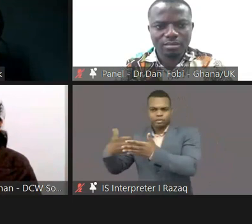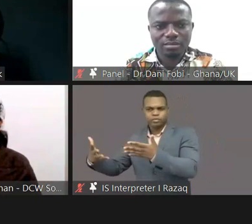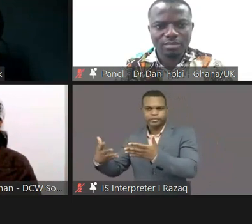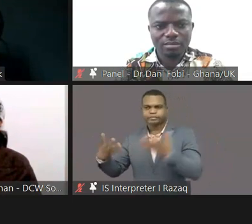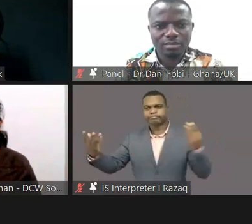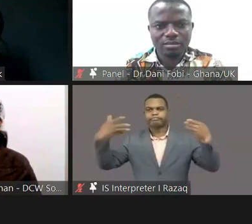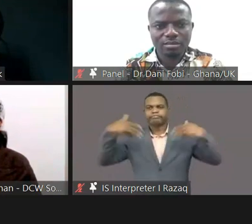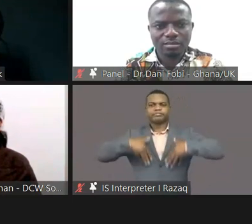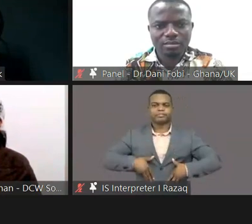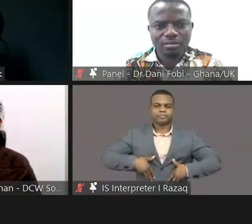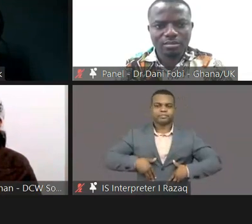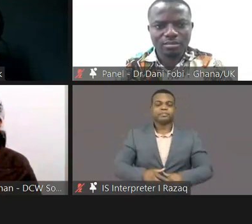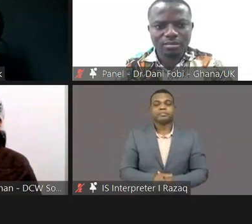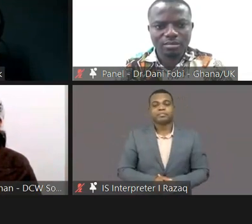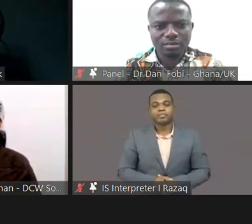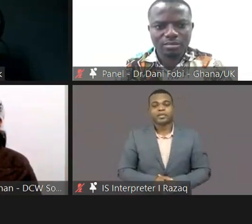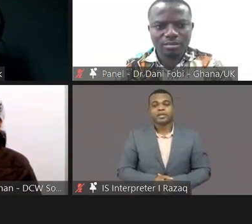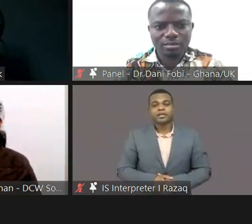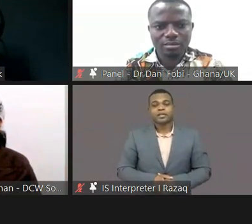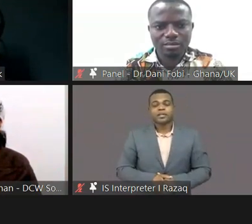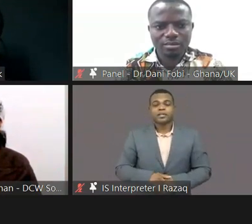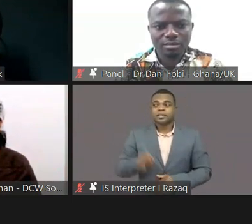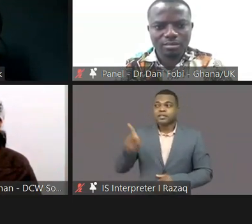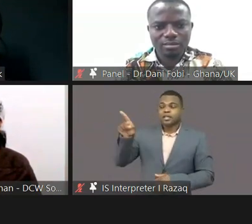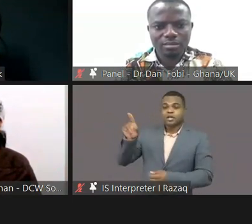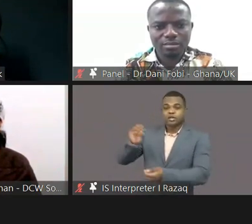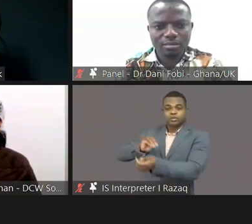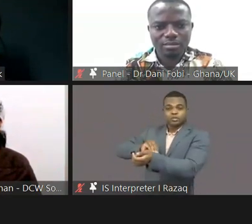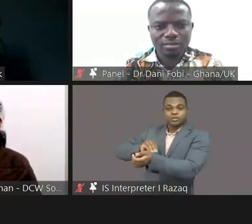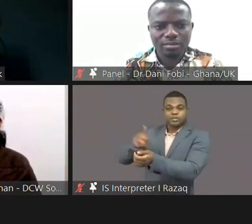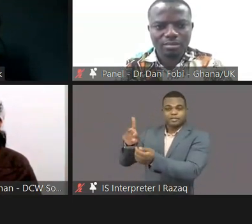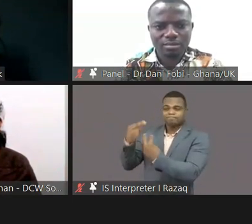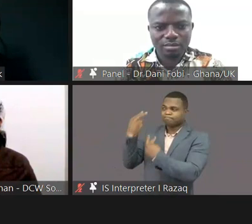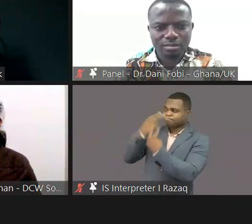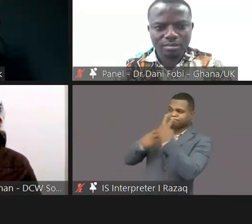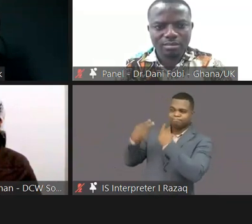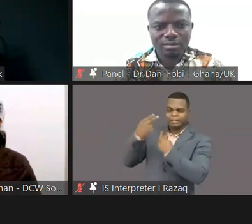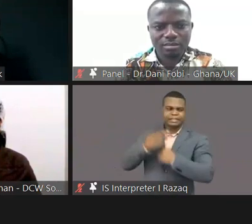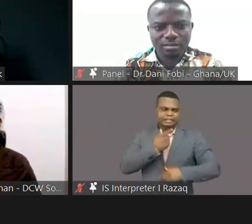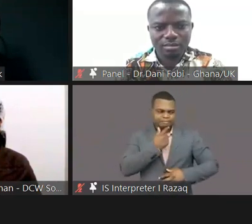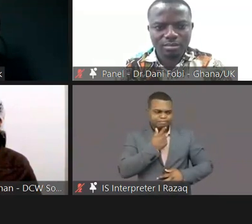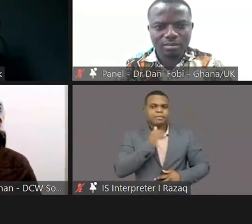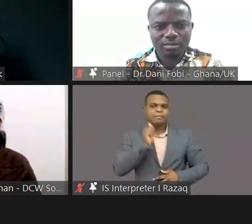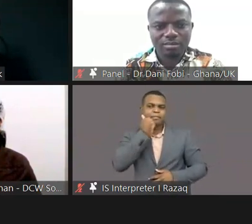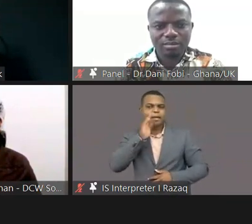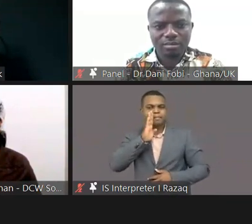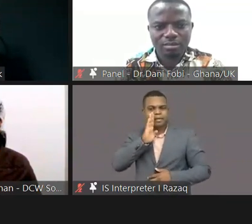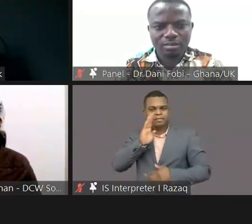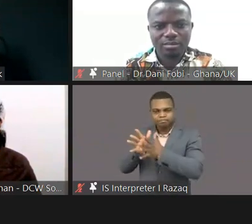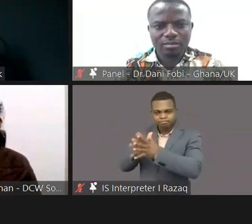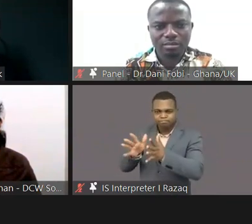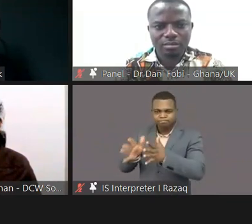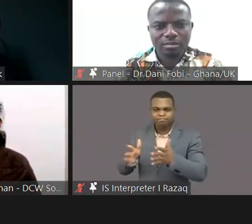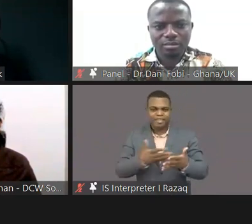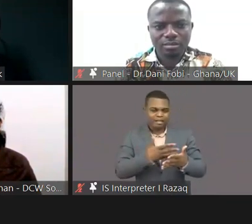anything. But you can see I did not forget anything because my parents never stopped speaking to me.